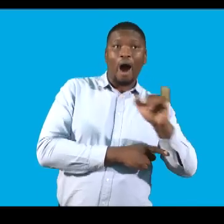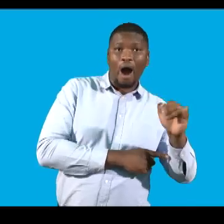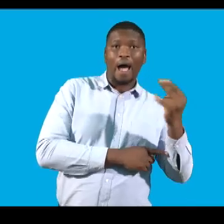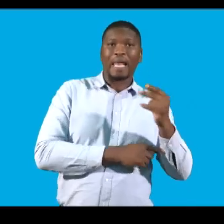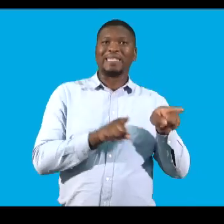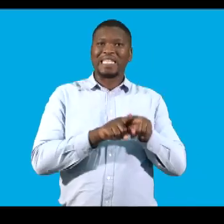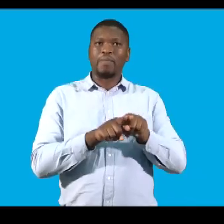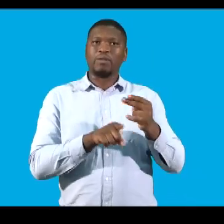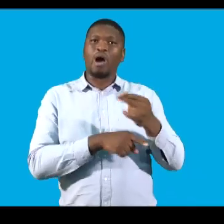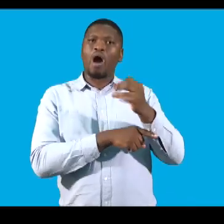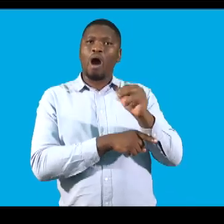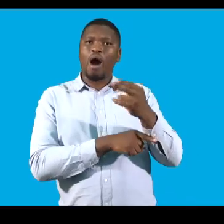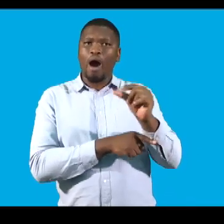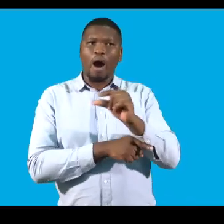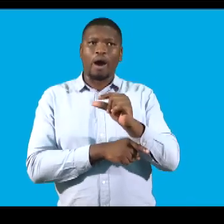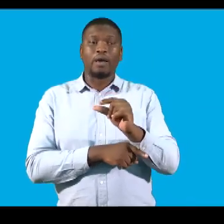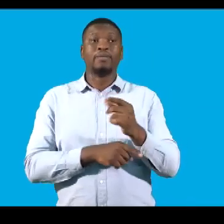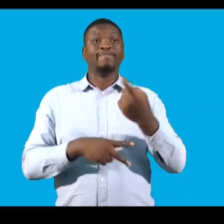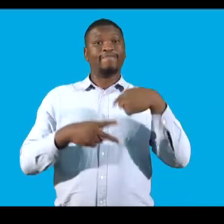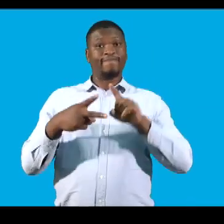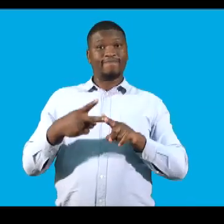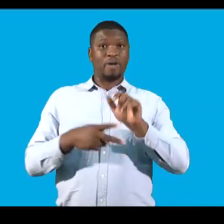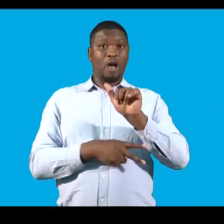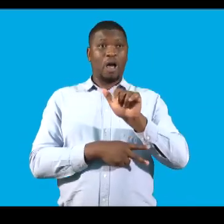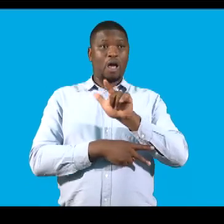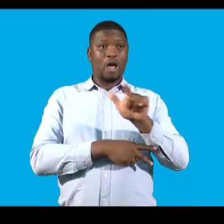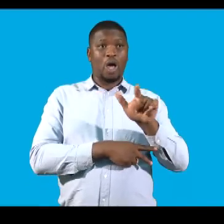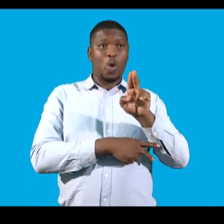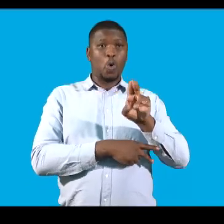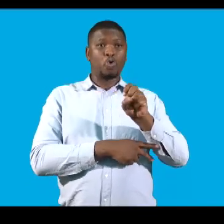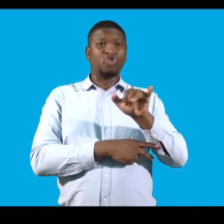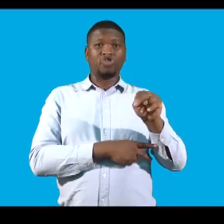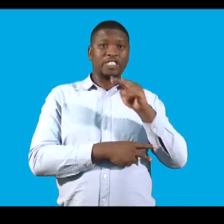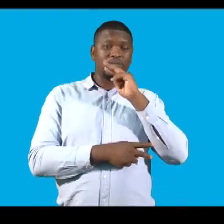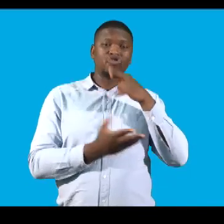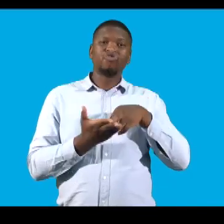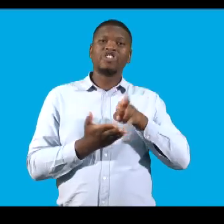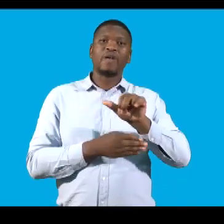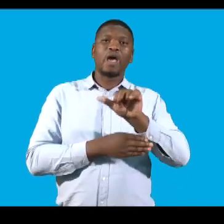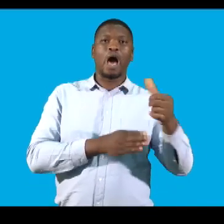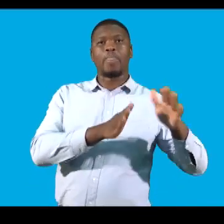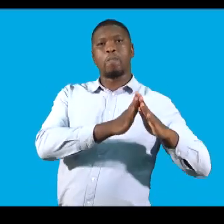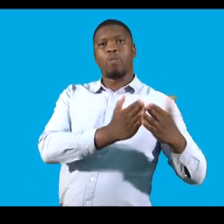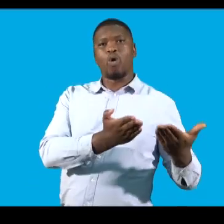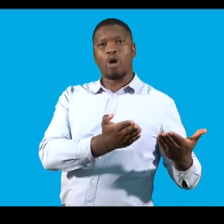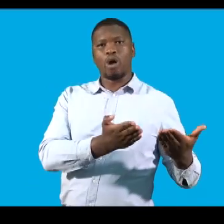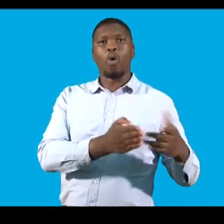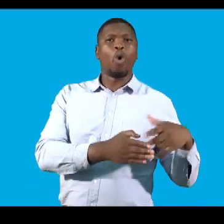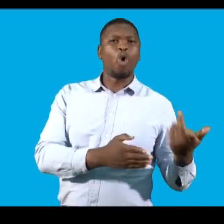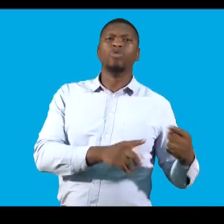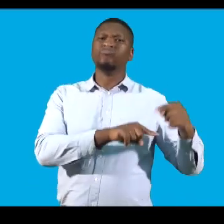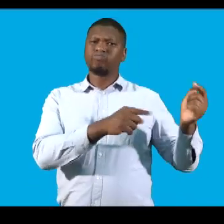HH alliteration. Allusion. An allusion is a reference to another text. It can be a film, a book, or a